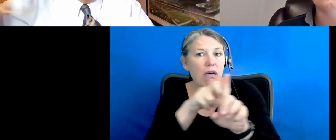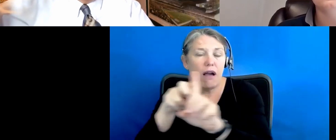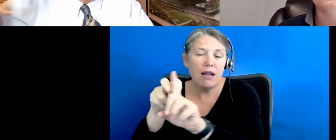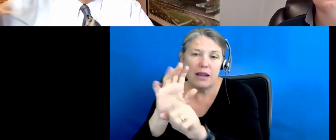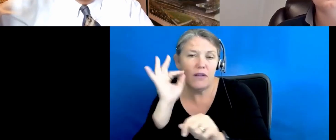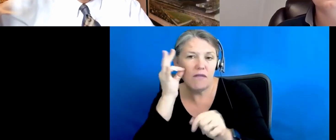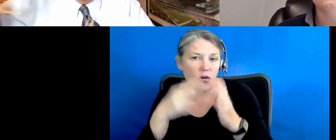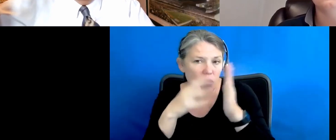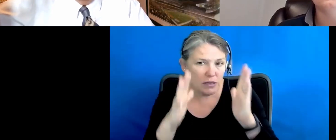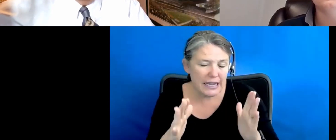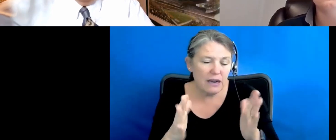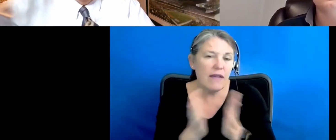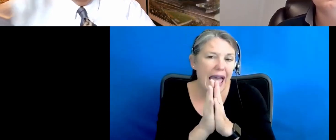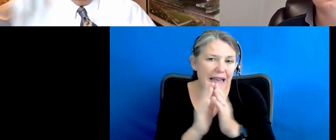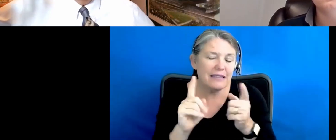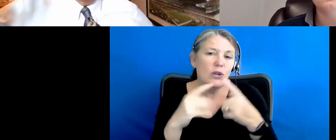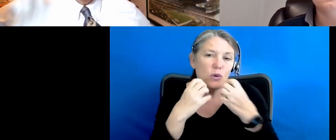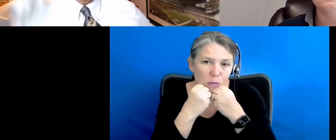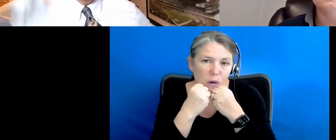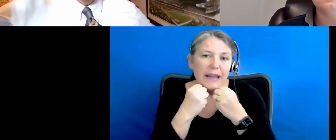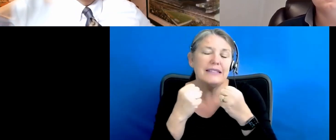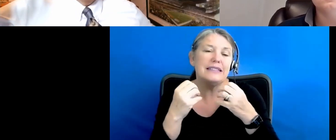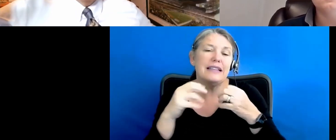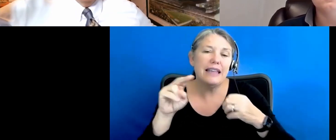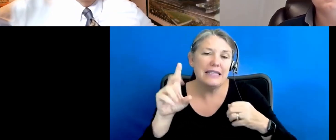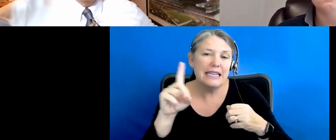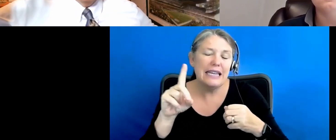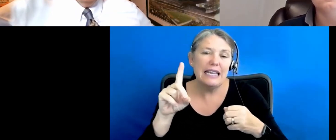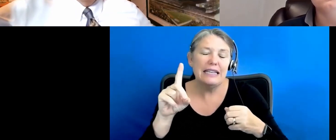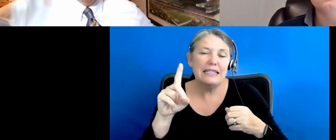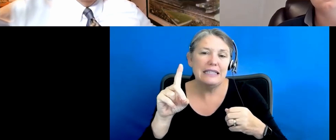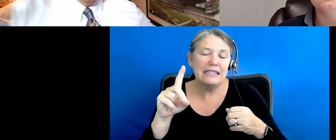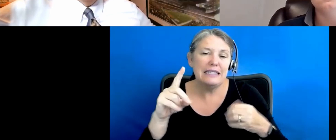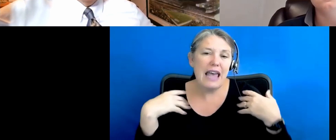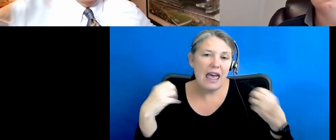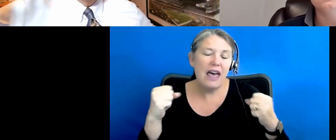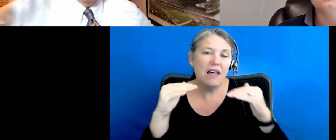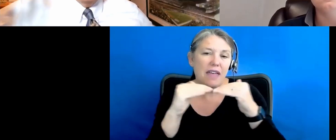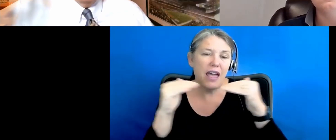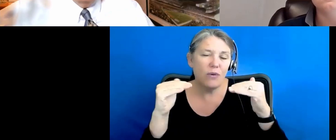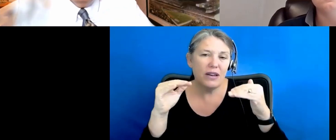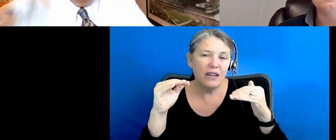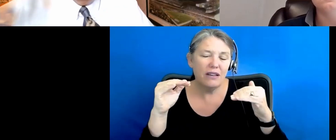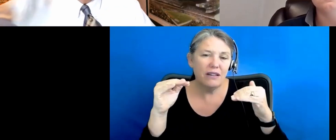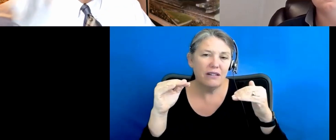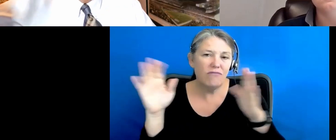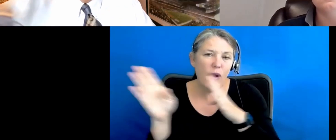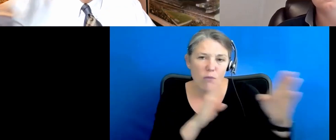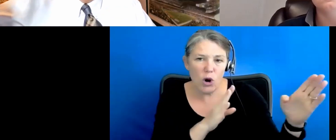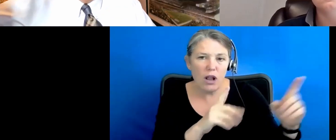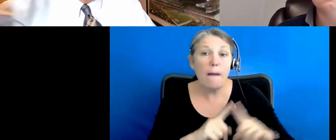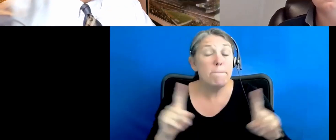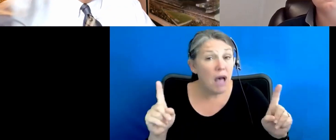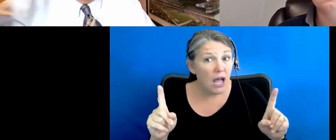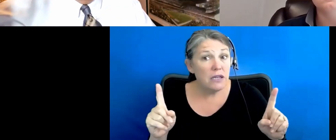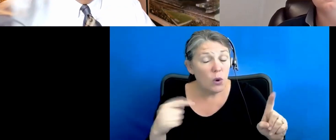federal representatives and asking them to embrace the NCD's health equity framework. But in addition to that, we'll